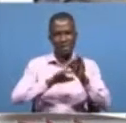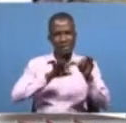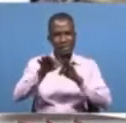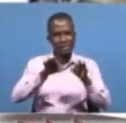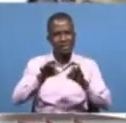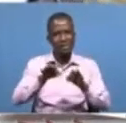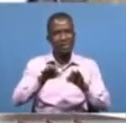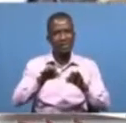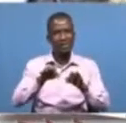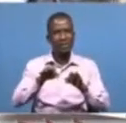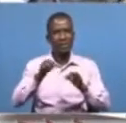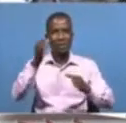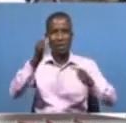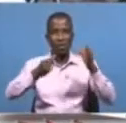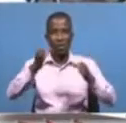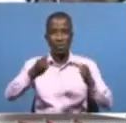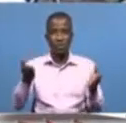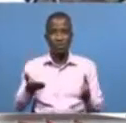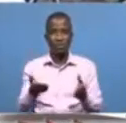by the rules of court.